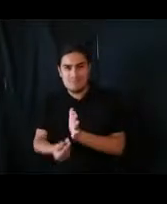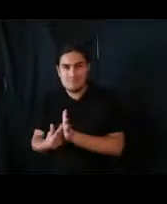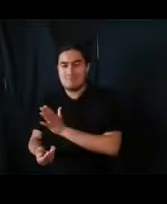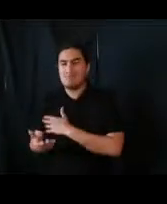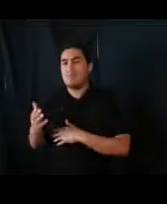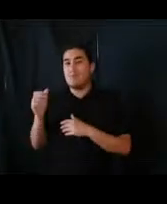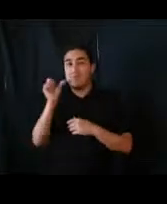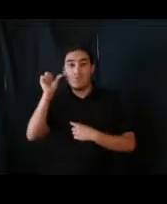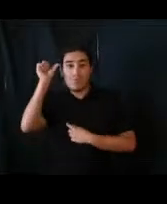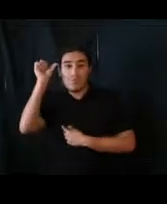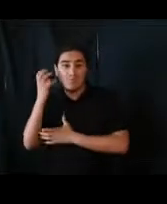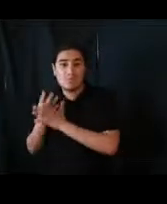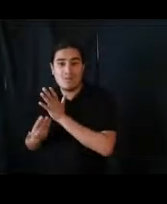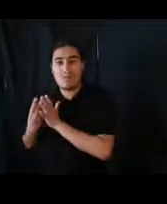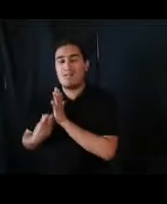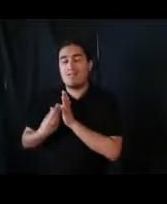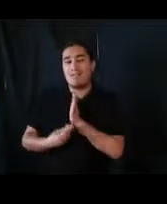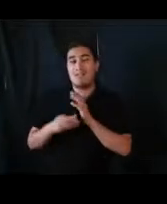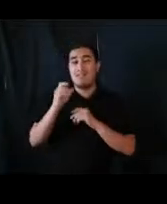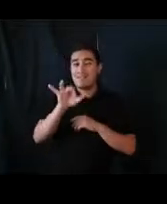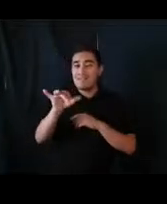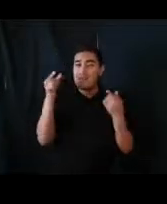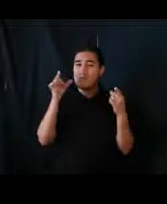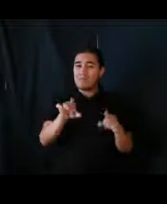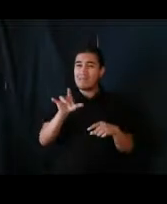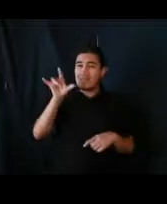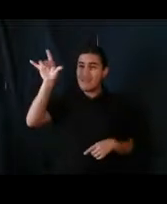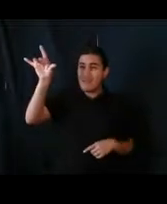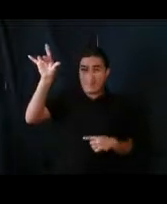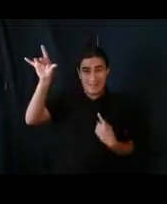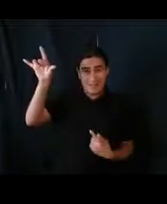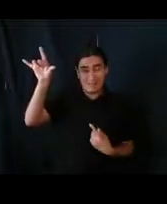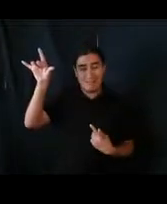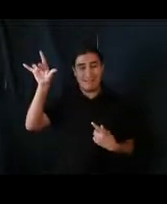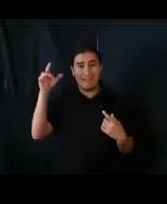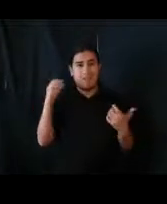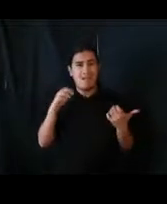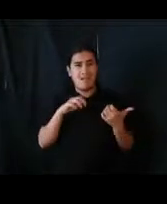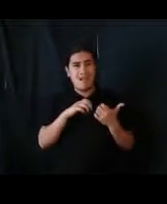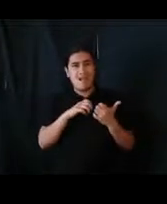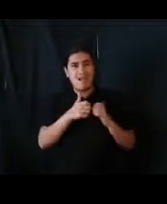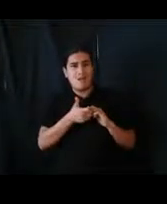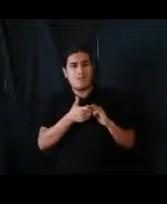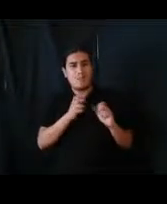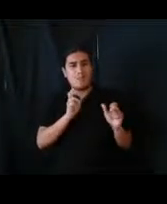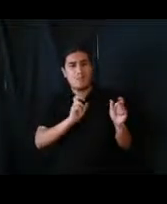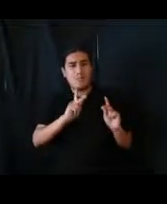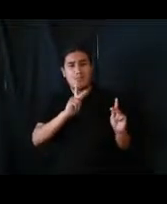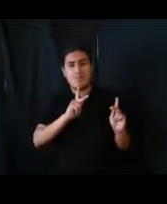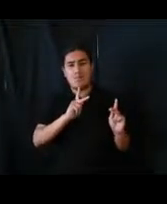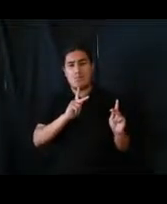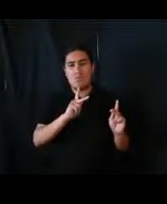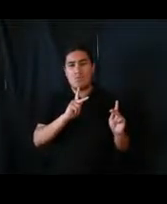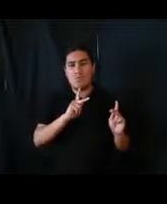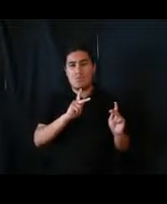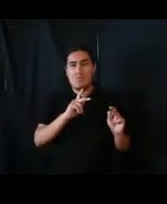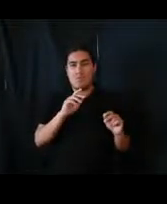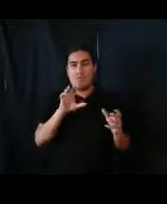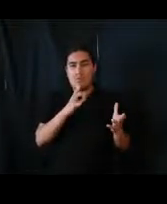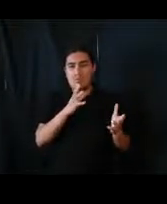adults are dying if this was happening on an airplane amount of pedestrians or folks that are in vehicles there are